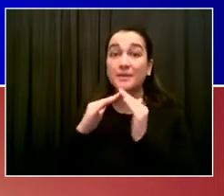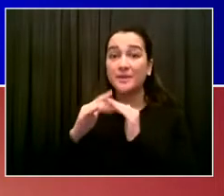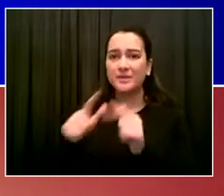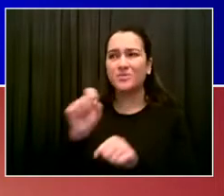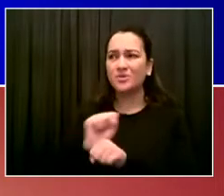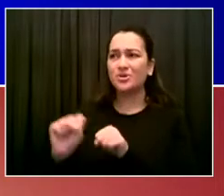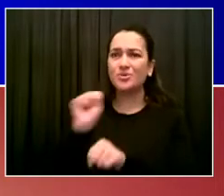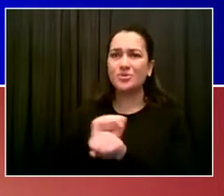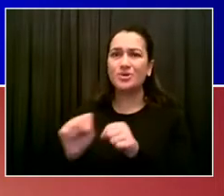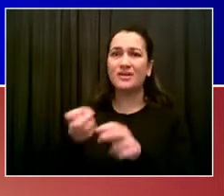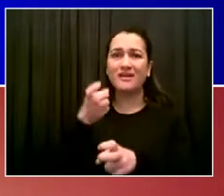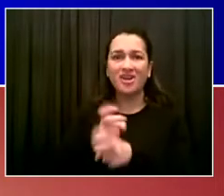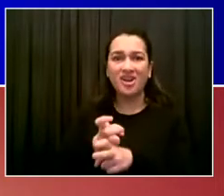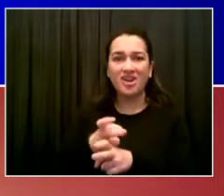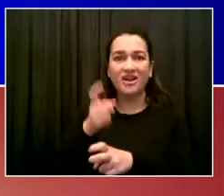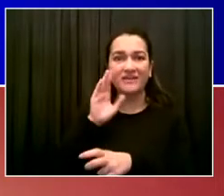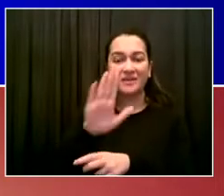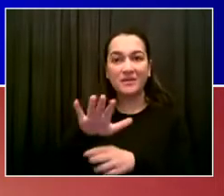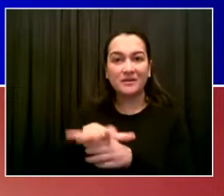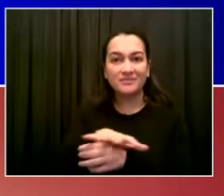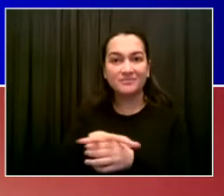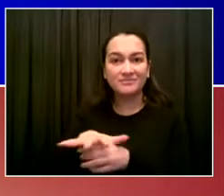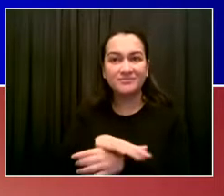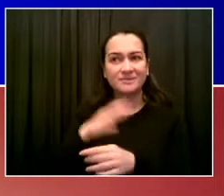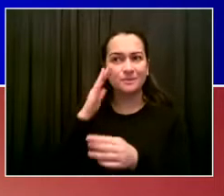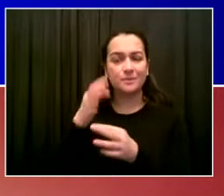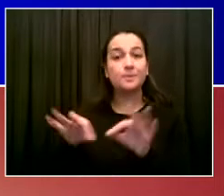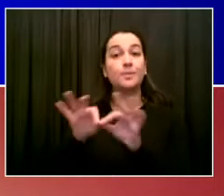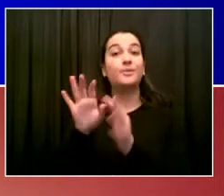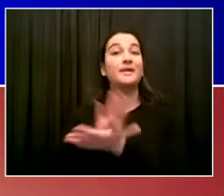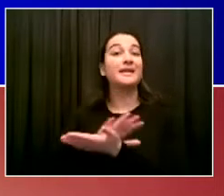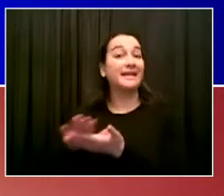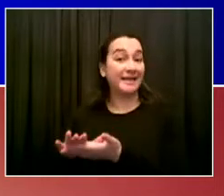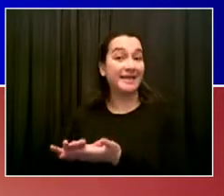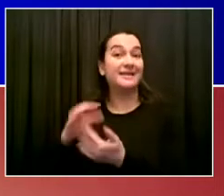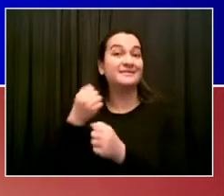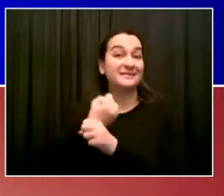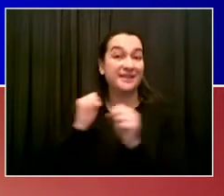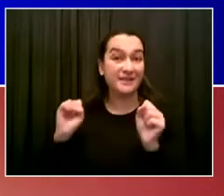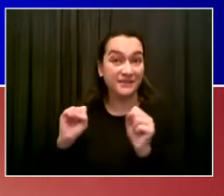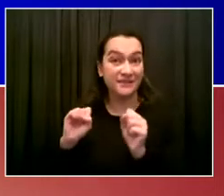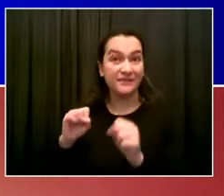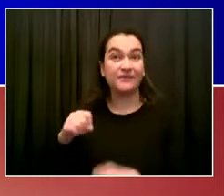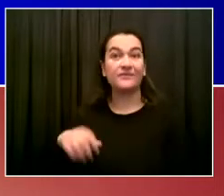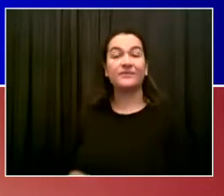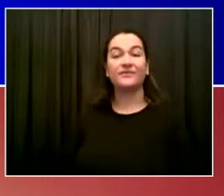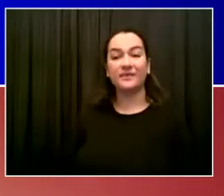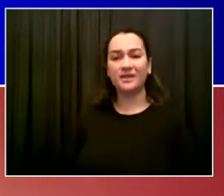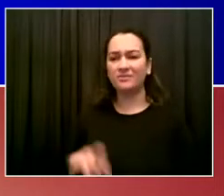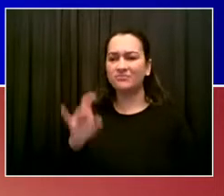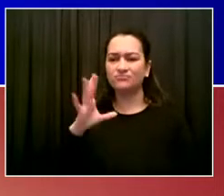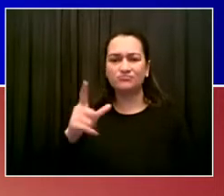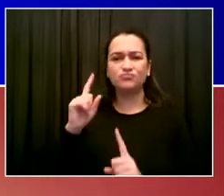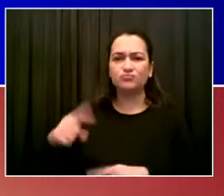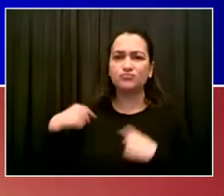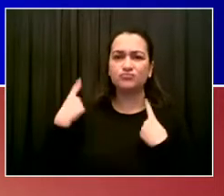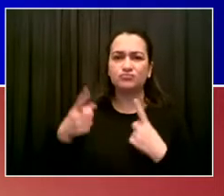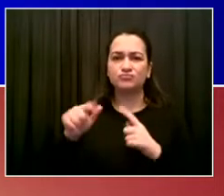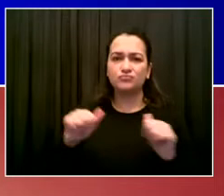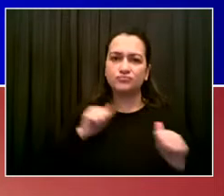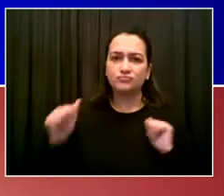special thank you to you, because I know you're working hard in these crucial days leading up to the state budget. You're working hard on behalf of New York